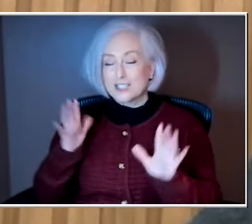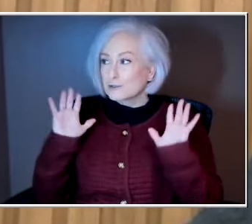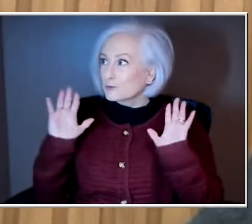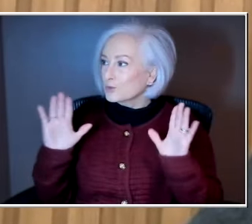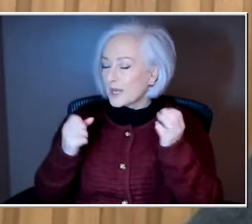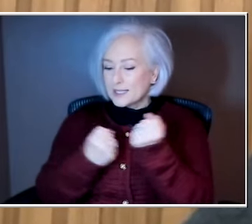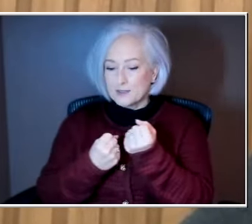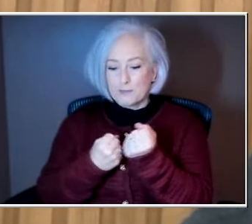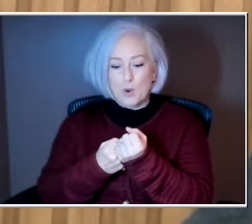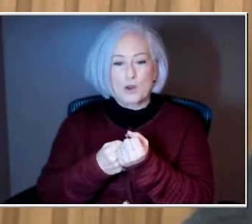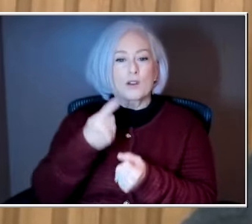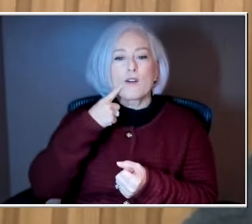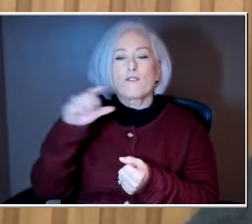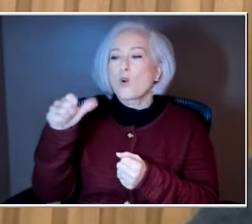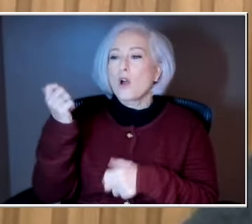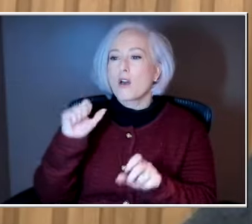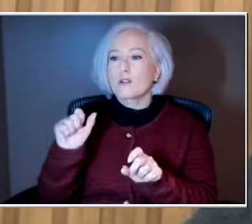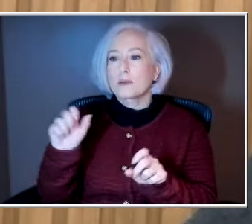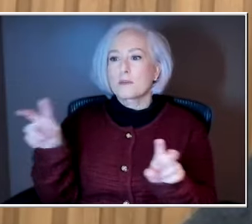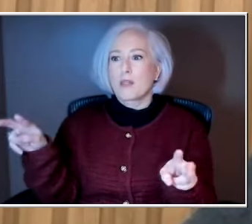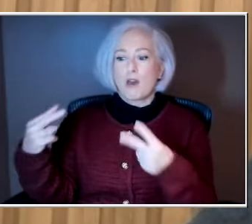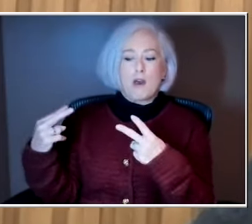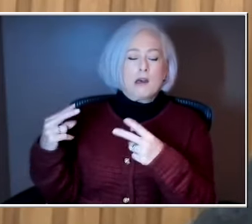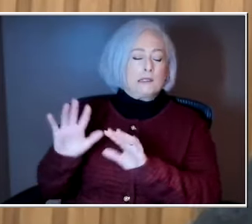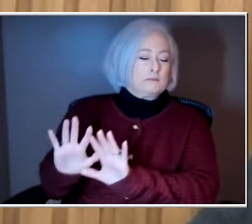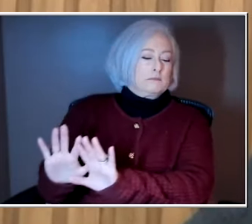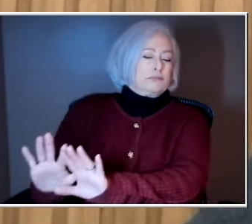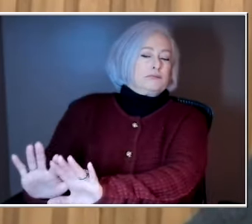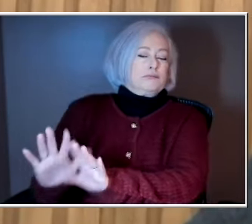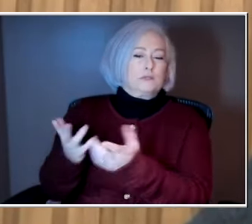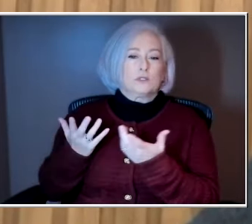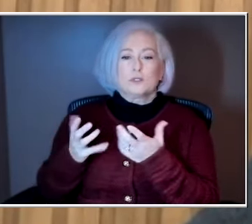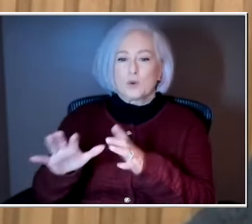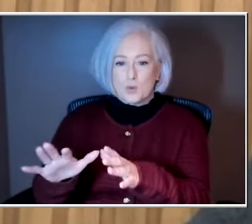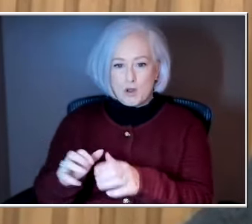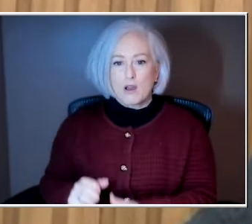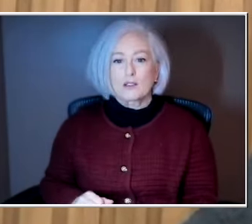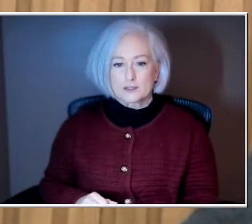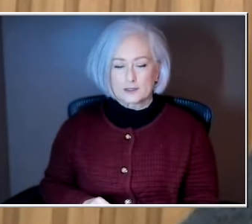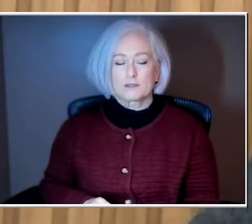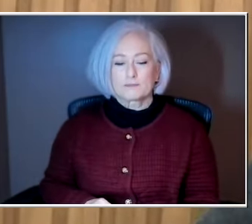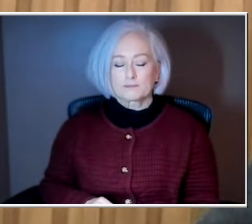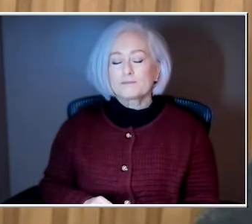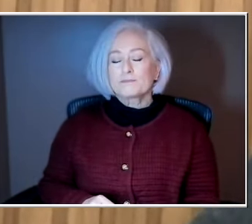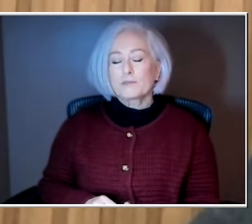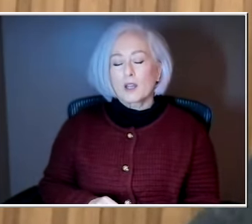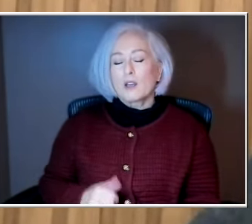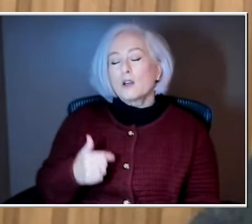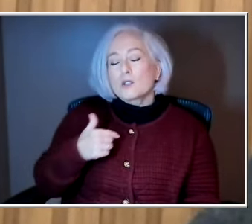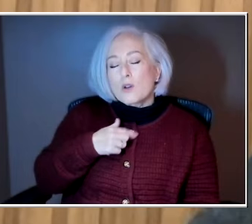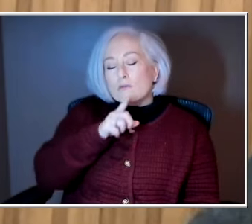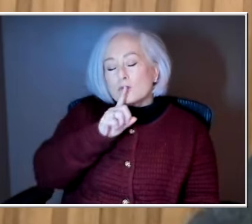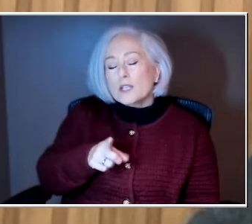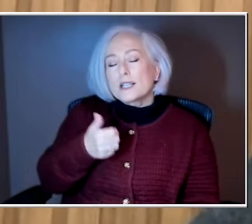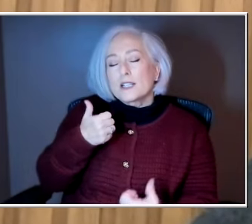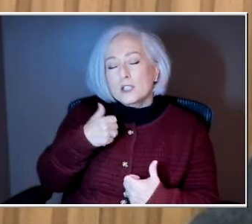attention on themselves is uncomfortable or attention towards their appearance. So I really try to take